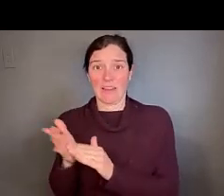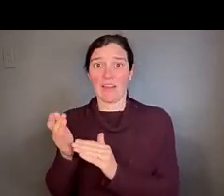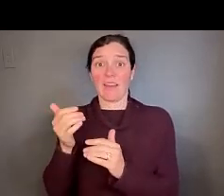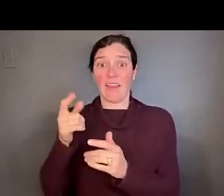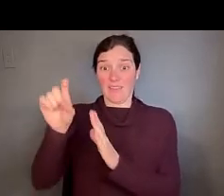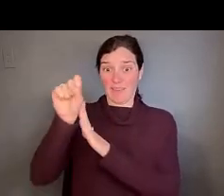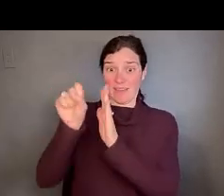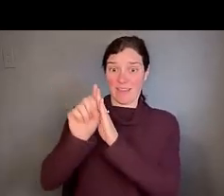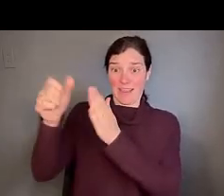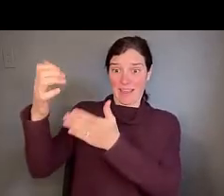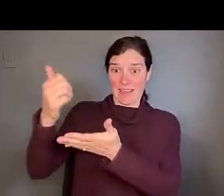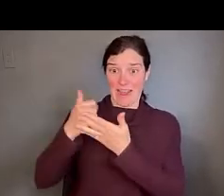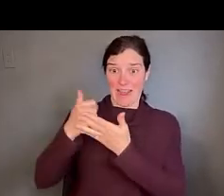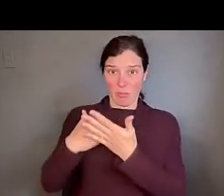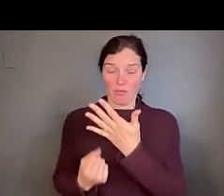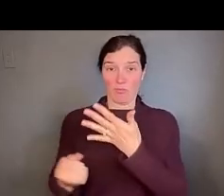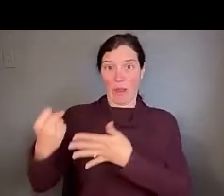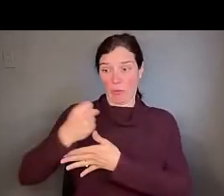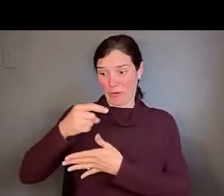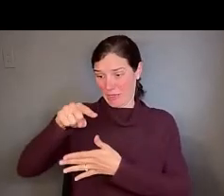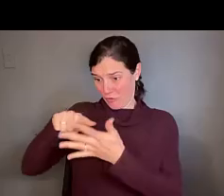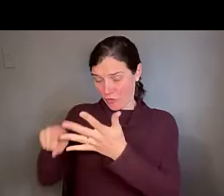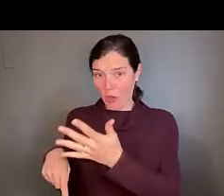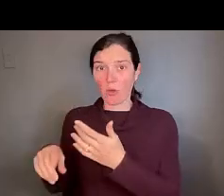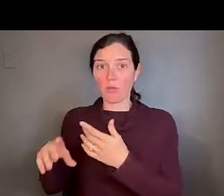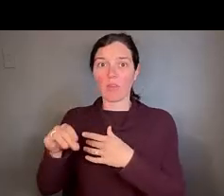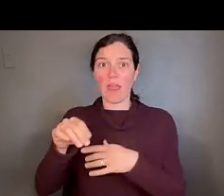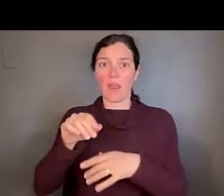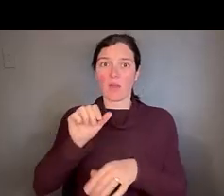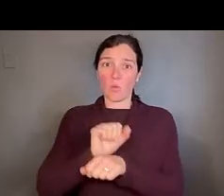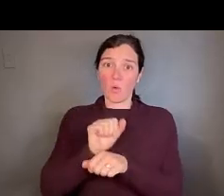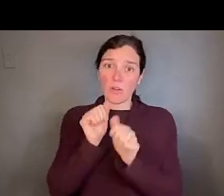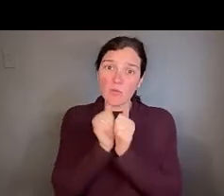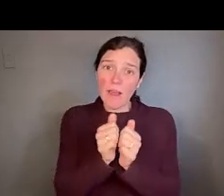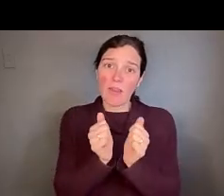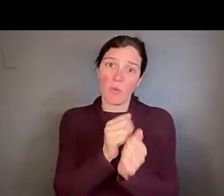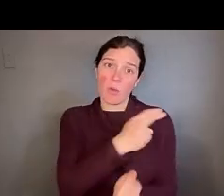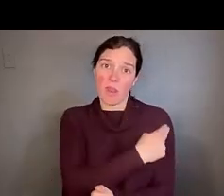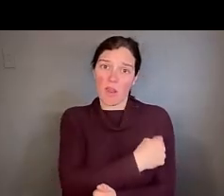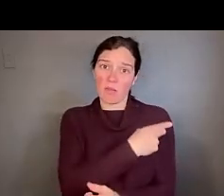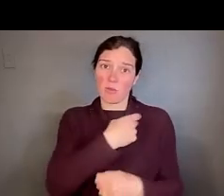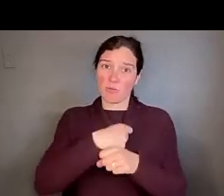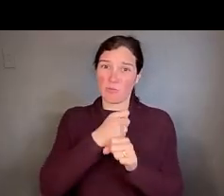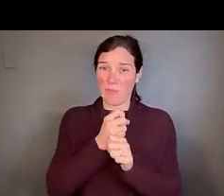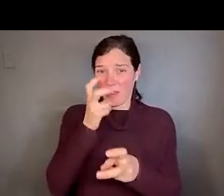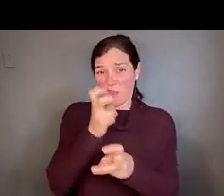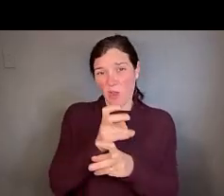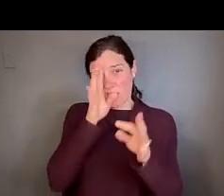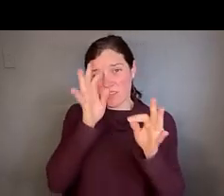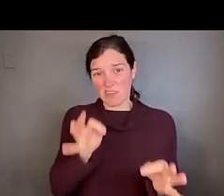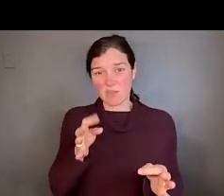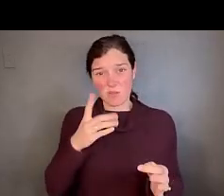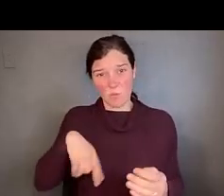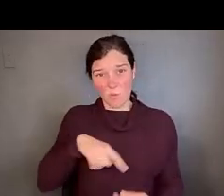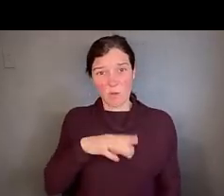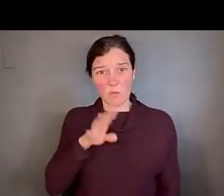do to help us to prioritize that, and work together with the hospitals to make the hard decisions that we're facing.